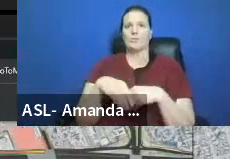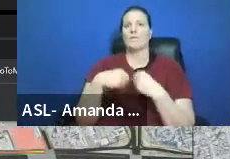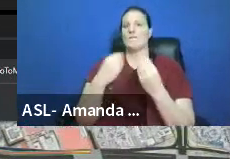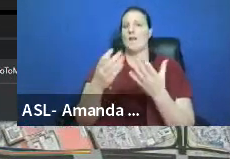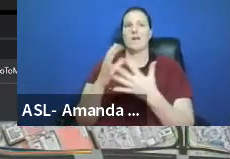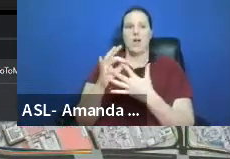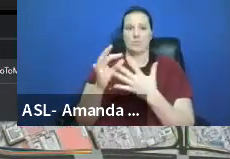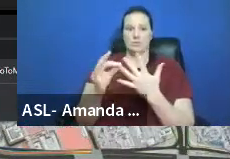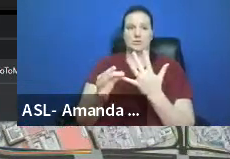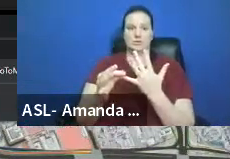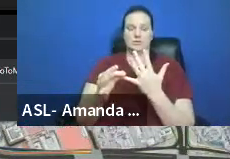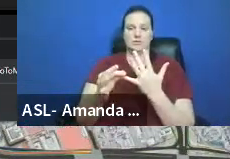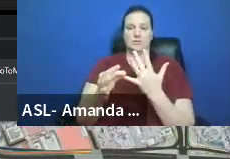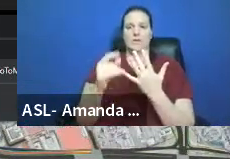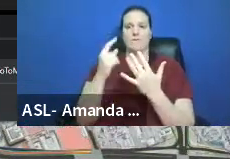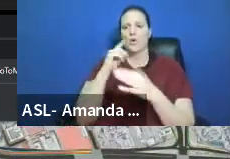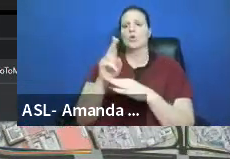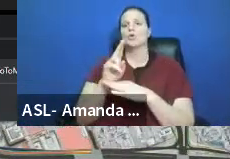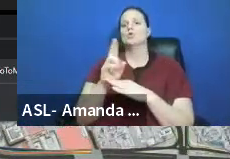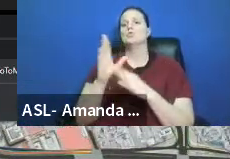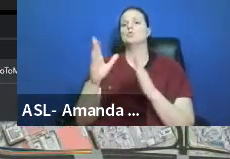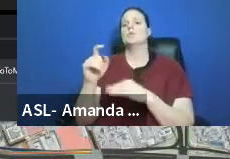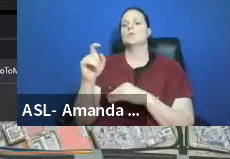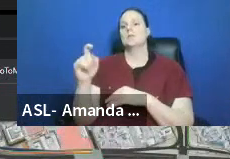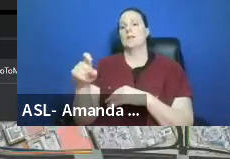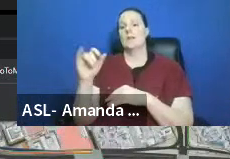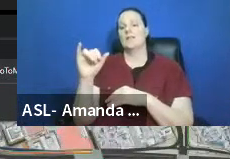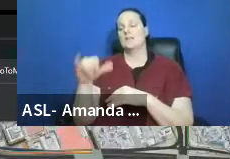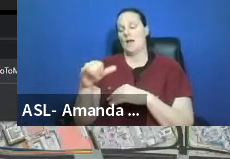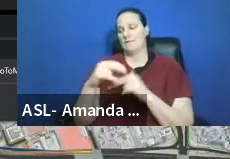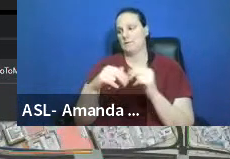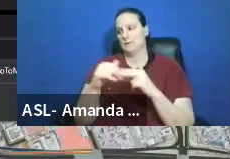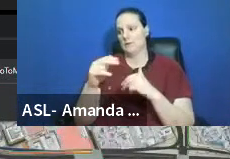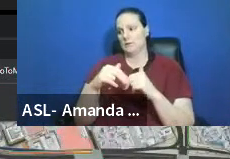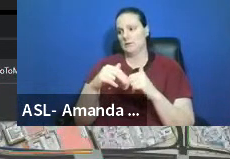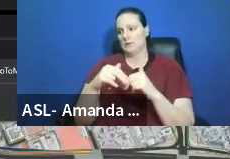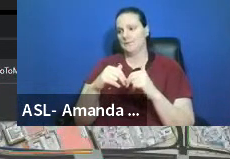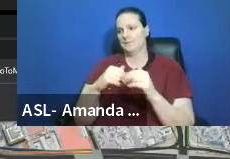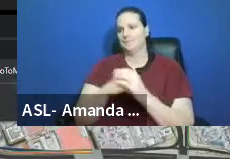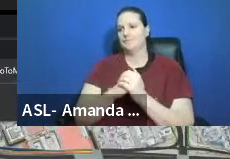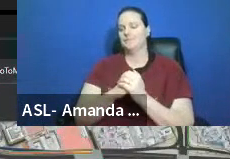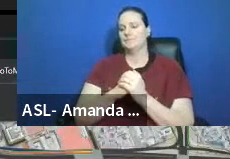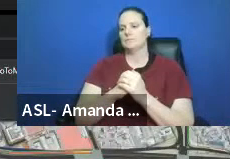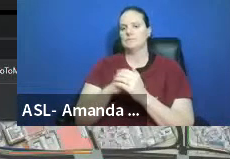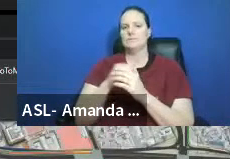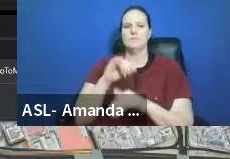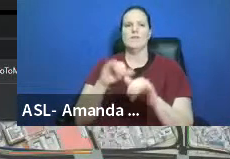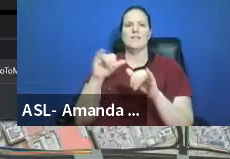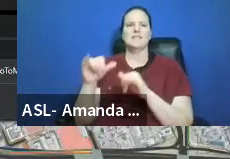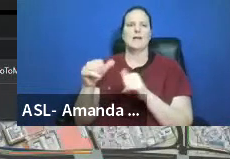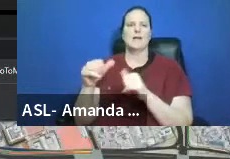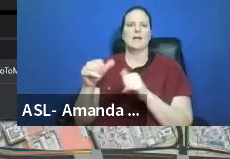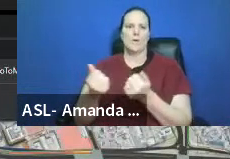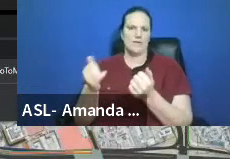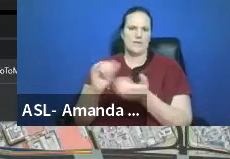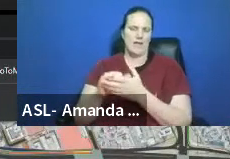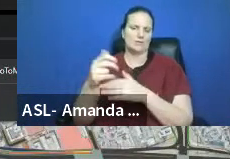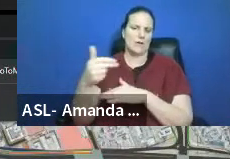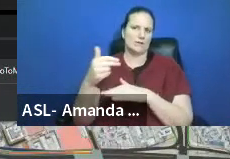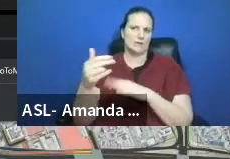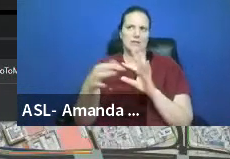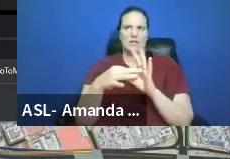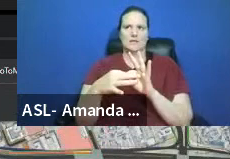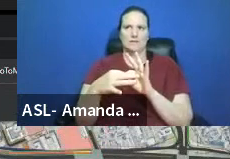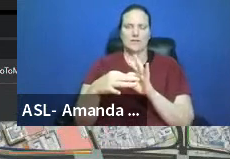options for those users that need those facilities. We have same thing with the transit connectivity.